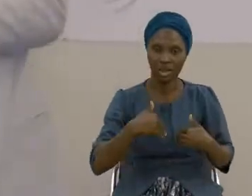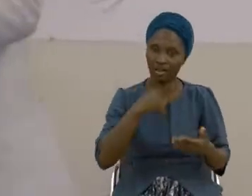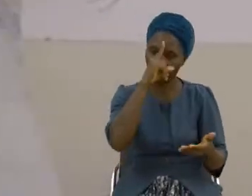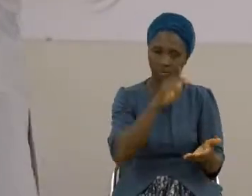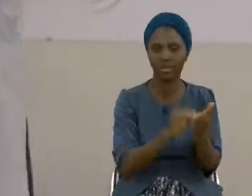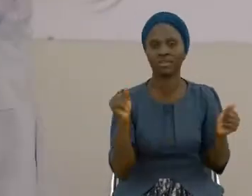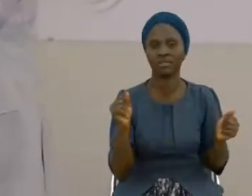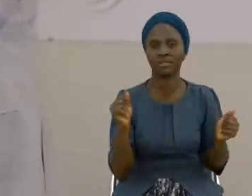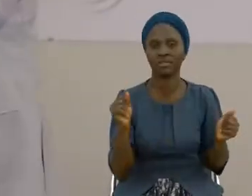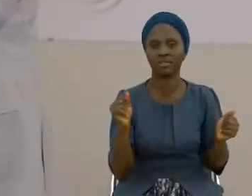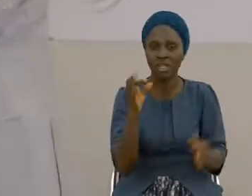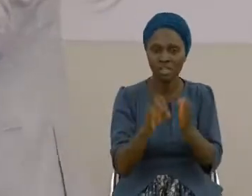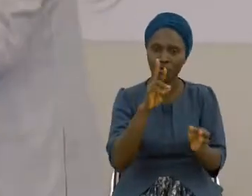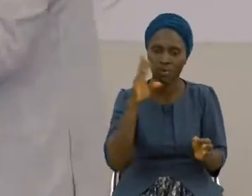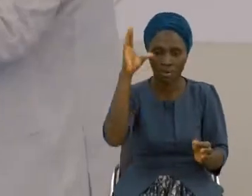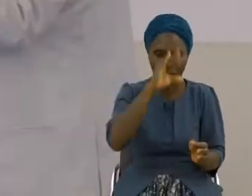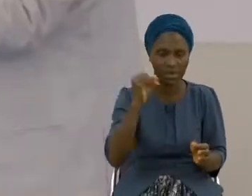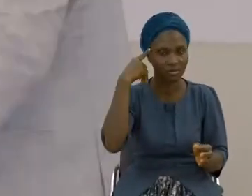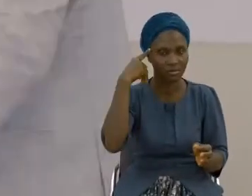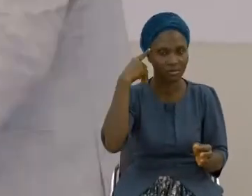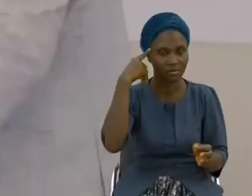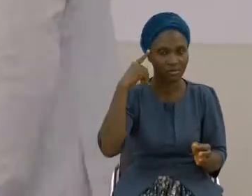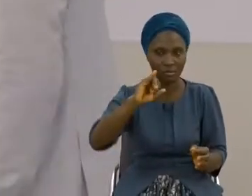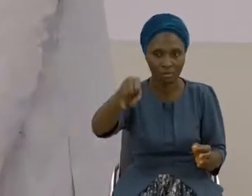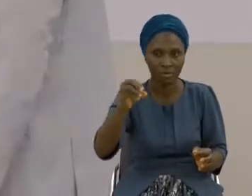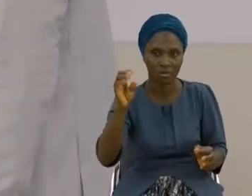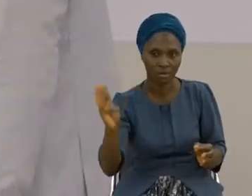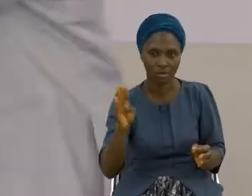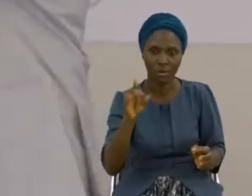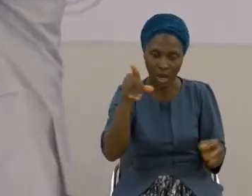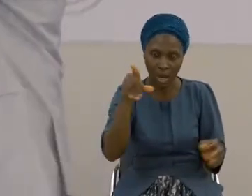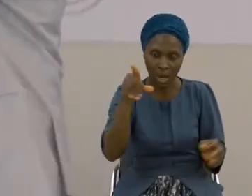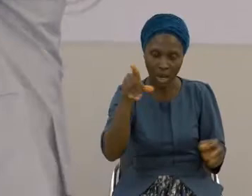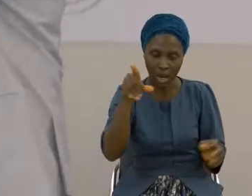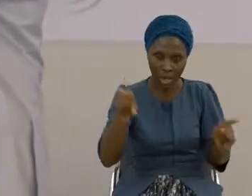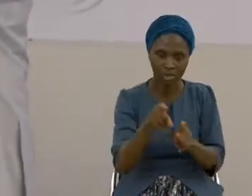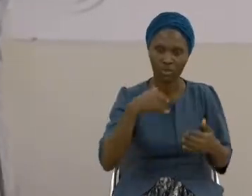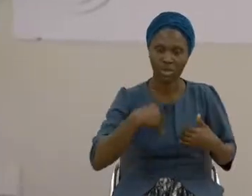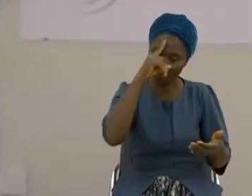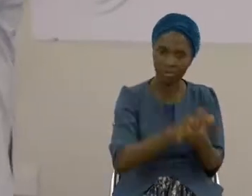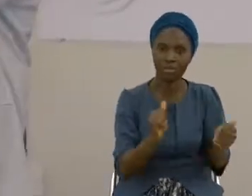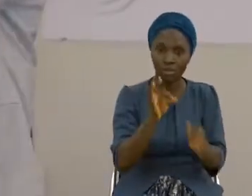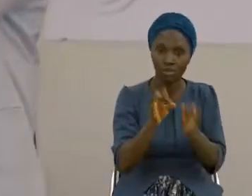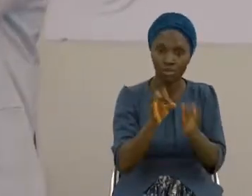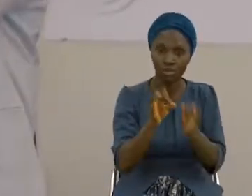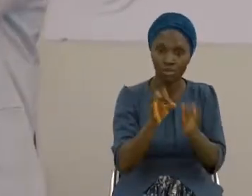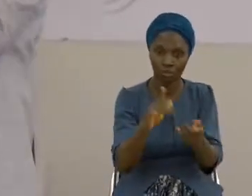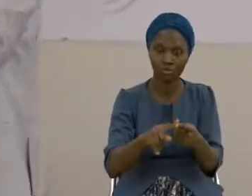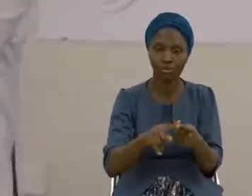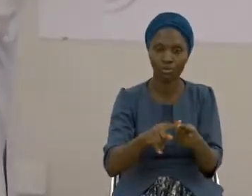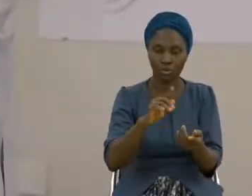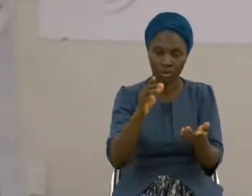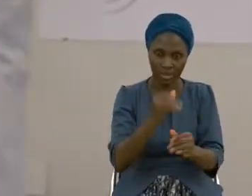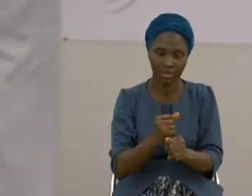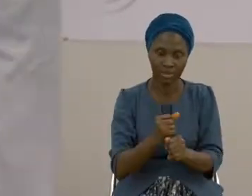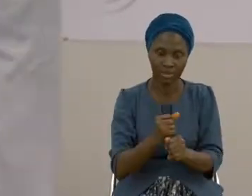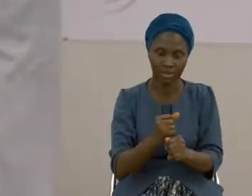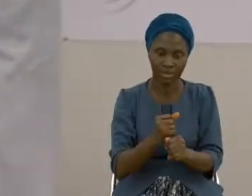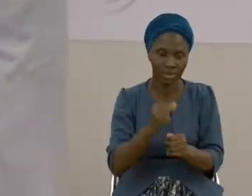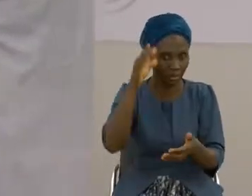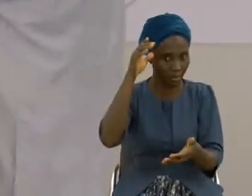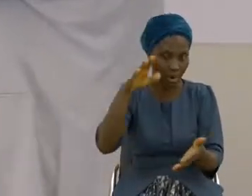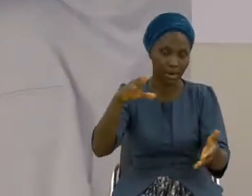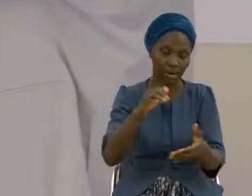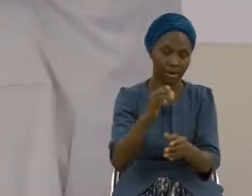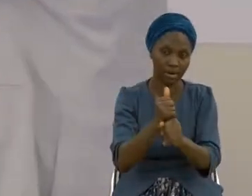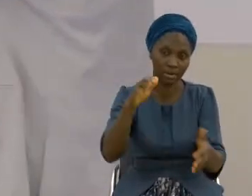belief you want to get married as thou as believed the word of promise comes to you and